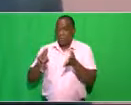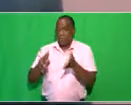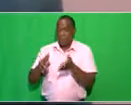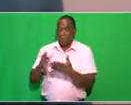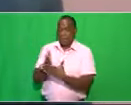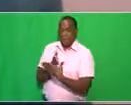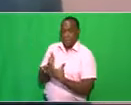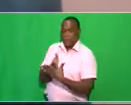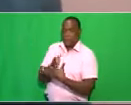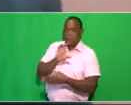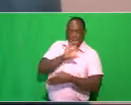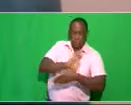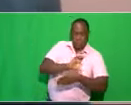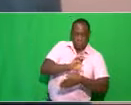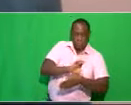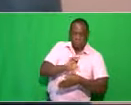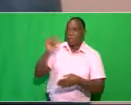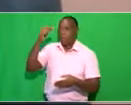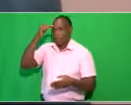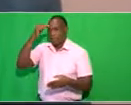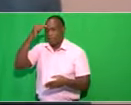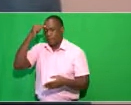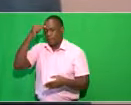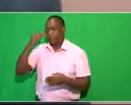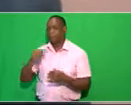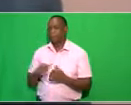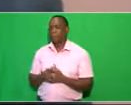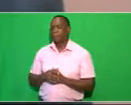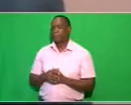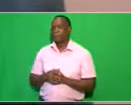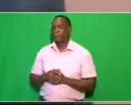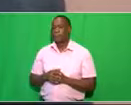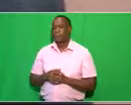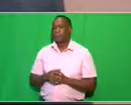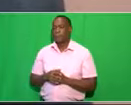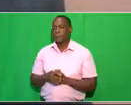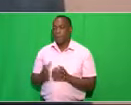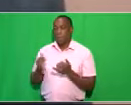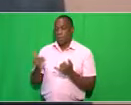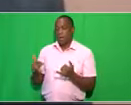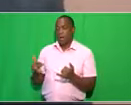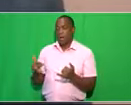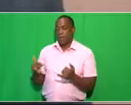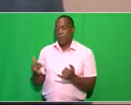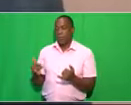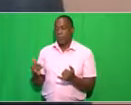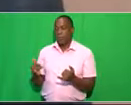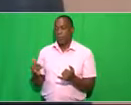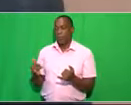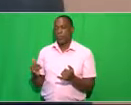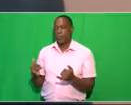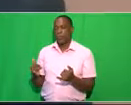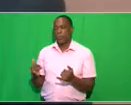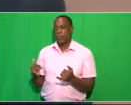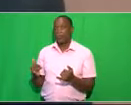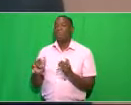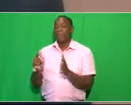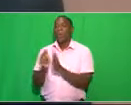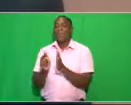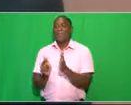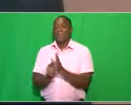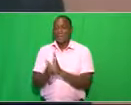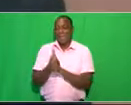and the denominational boards, but has now been placed, you know, our legal experts would